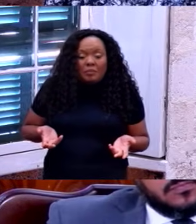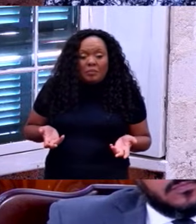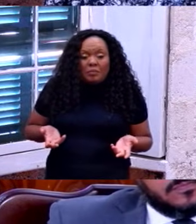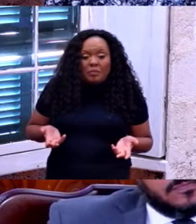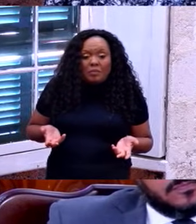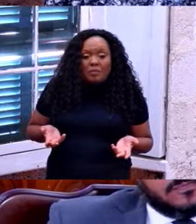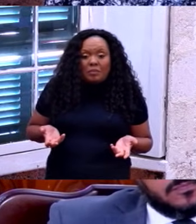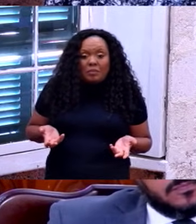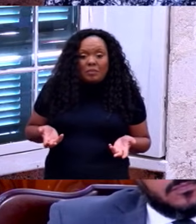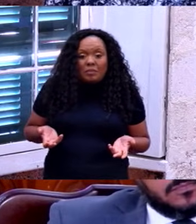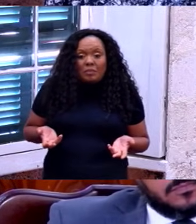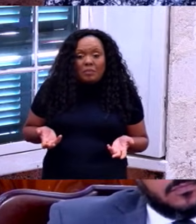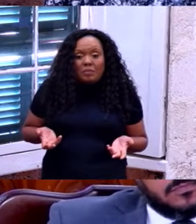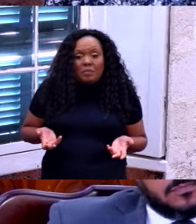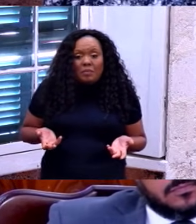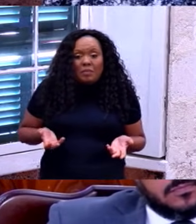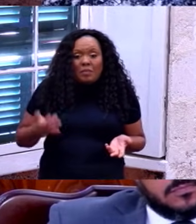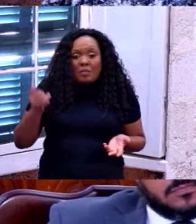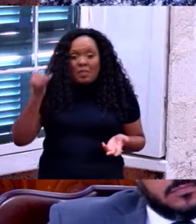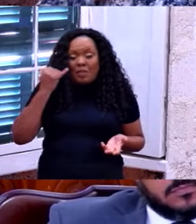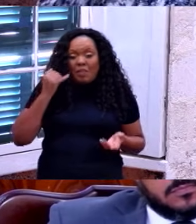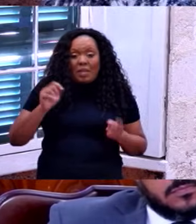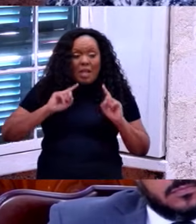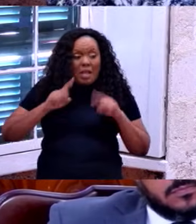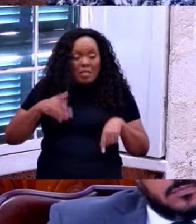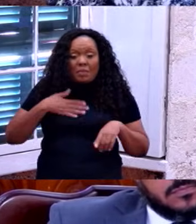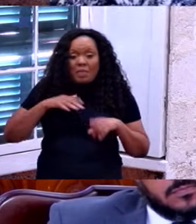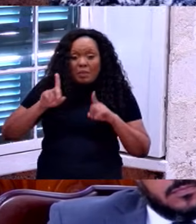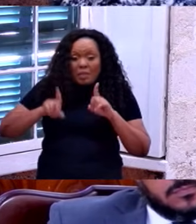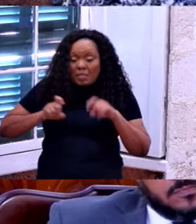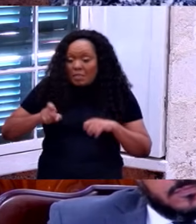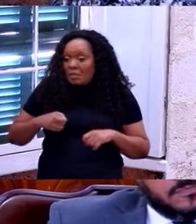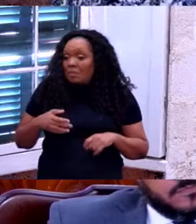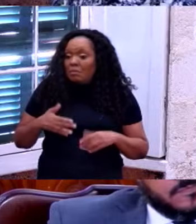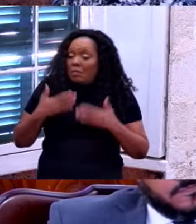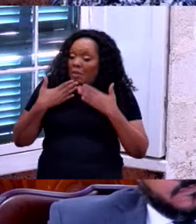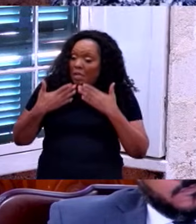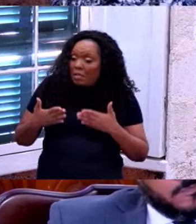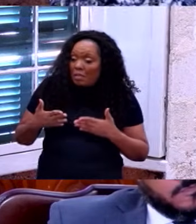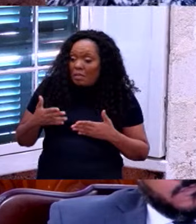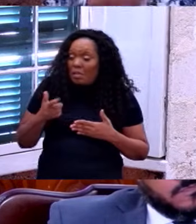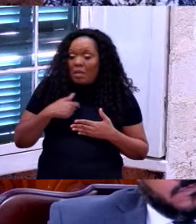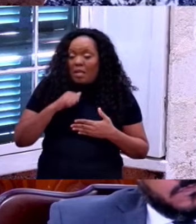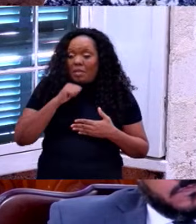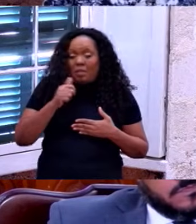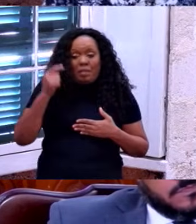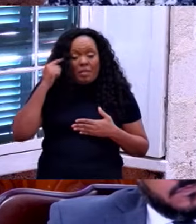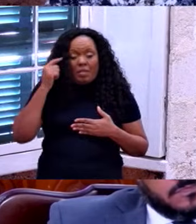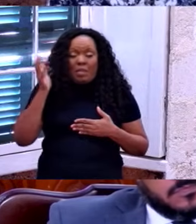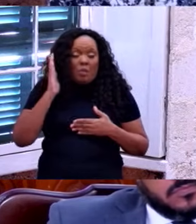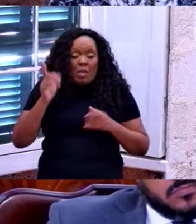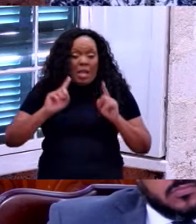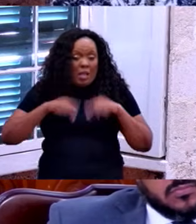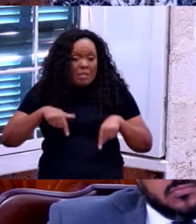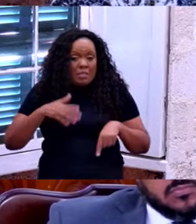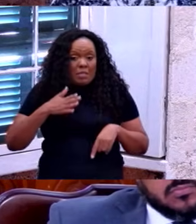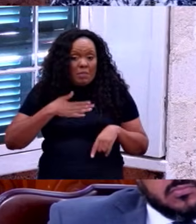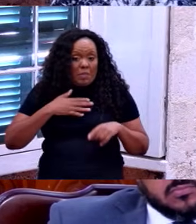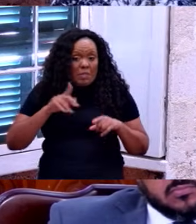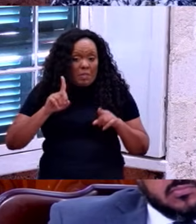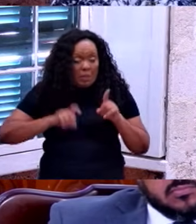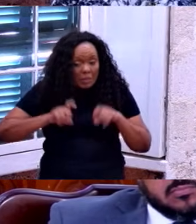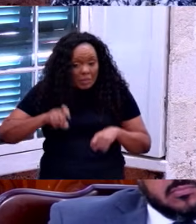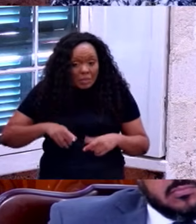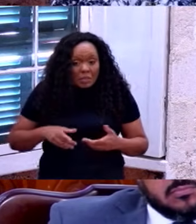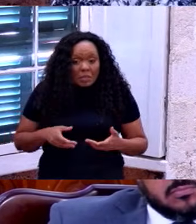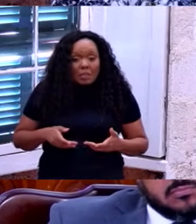if my questions could be answered, that would be useful. I don't expect them to, but it would be useful if they could be. We need to stop sending a message that